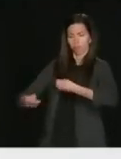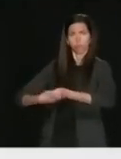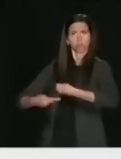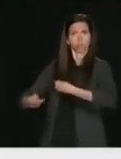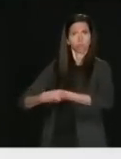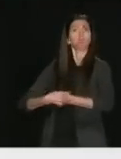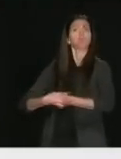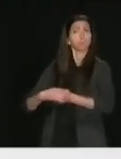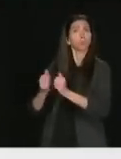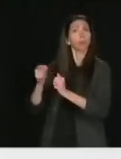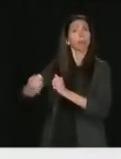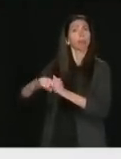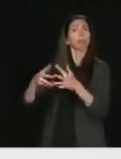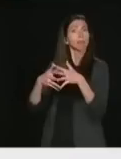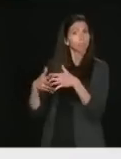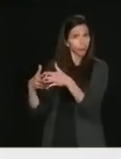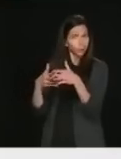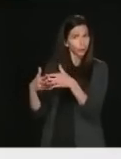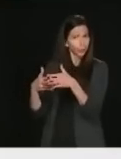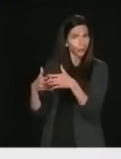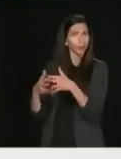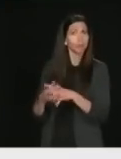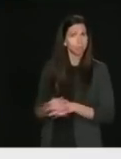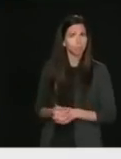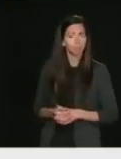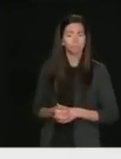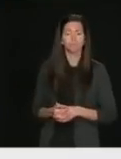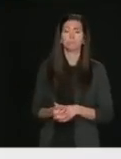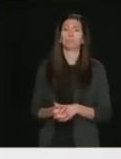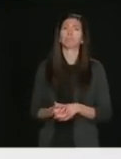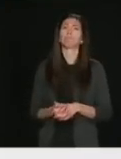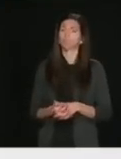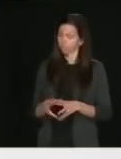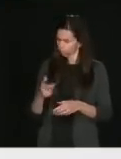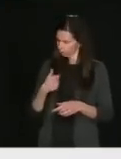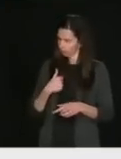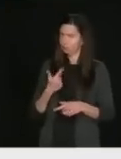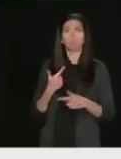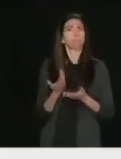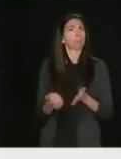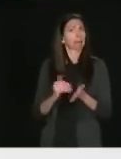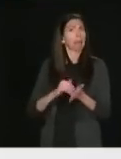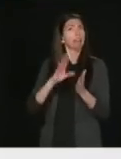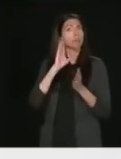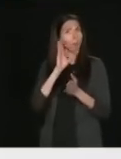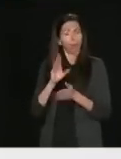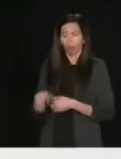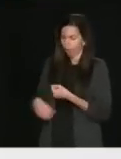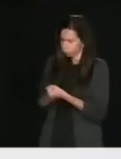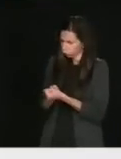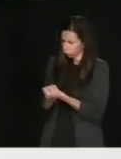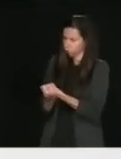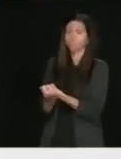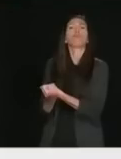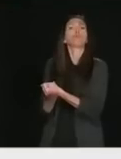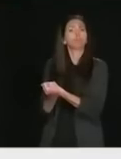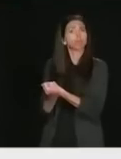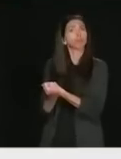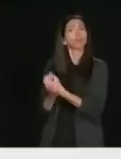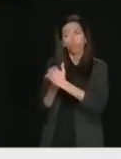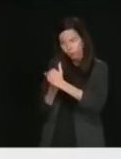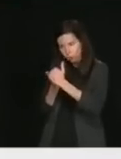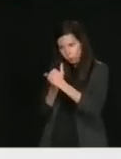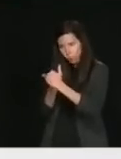government that will be elected at the end of the American elections to remind them as much that